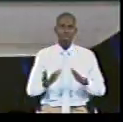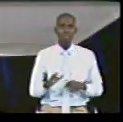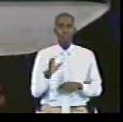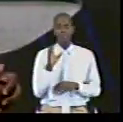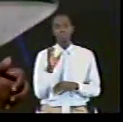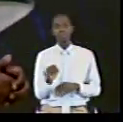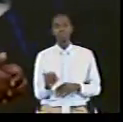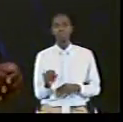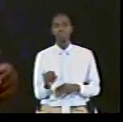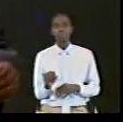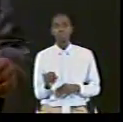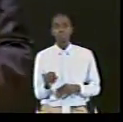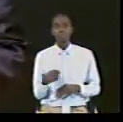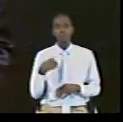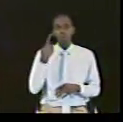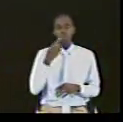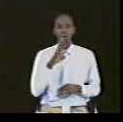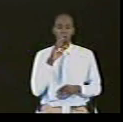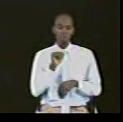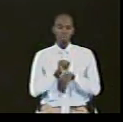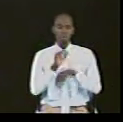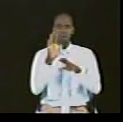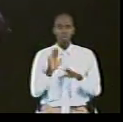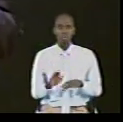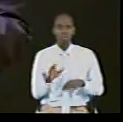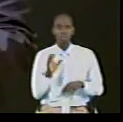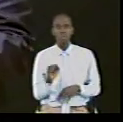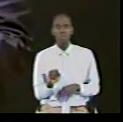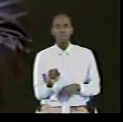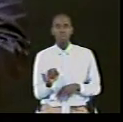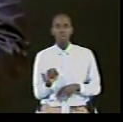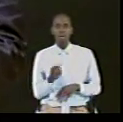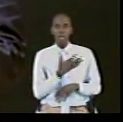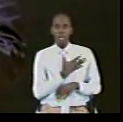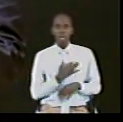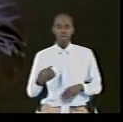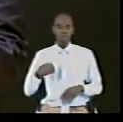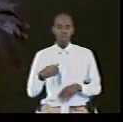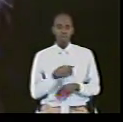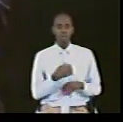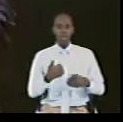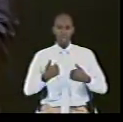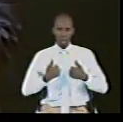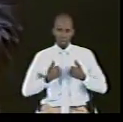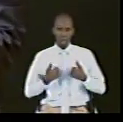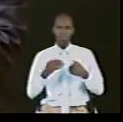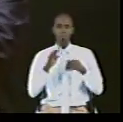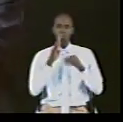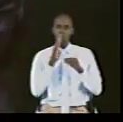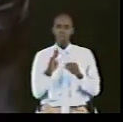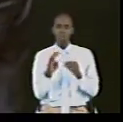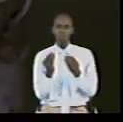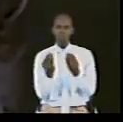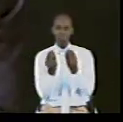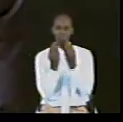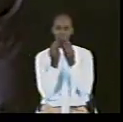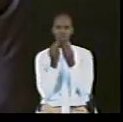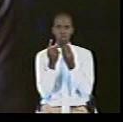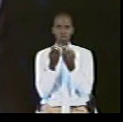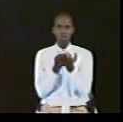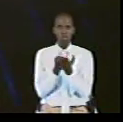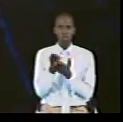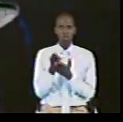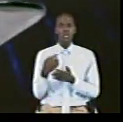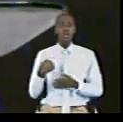leaders, who are workers, and who have been taught the truth. The Lord expects that we'll